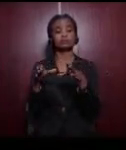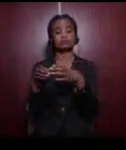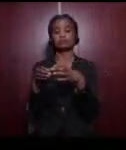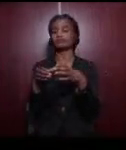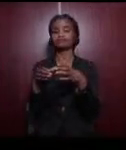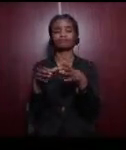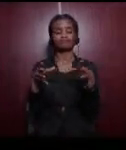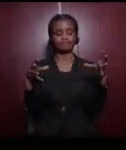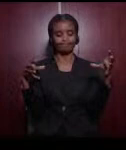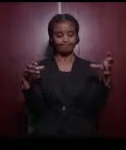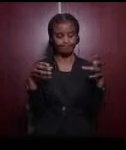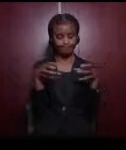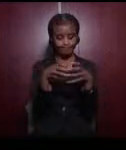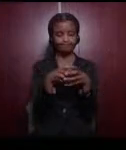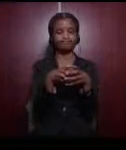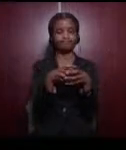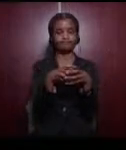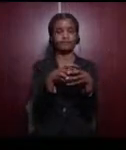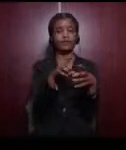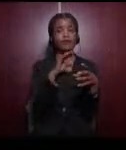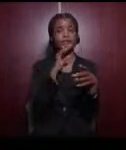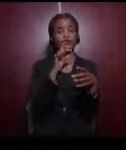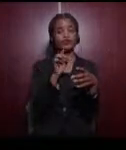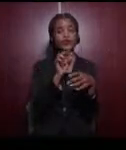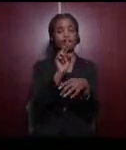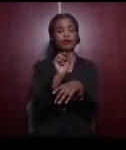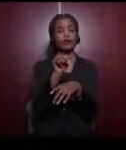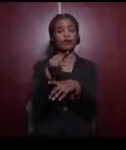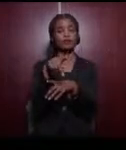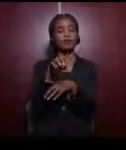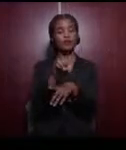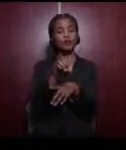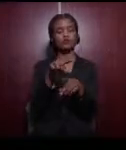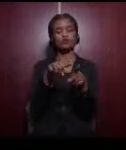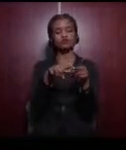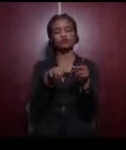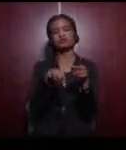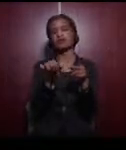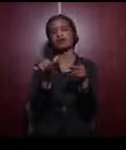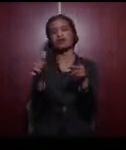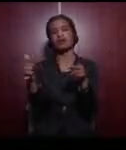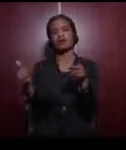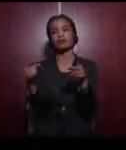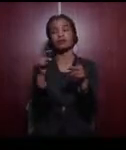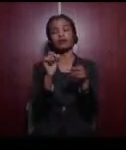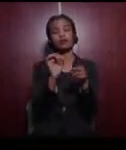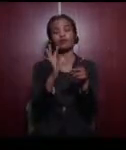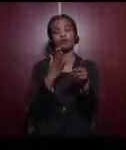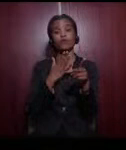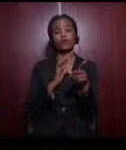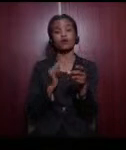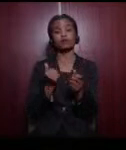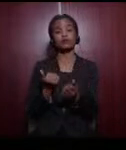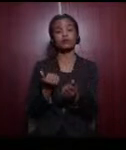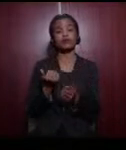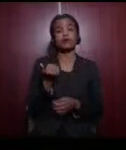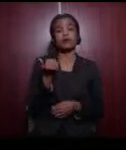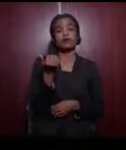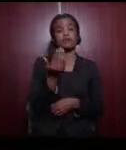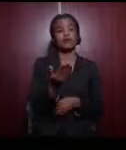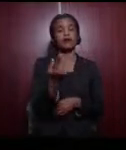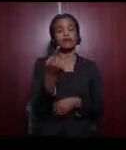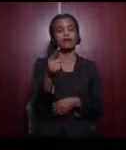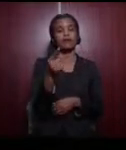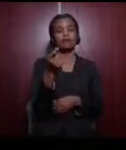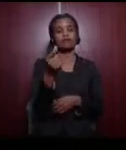the NPOs and stakeholders when they make applications for the funding, so that the selection phase,